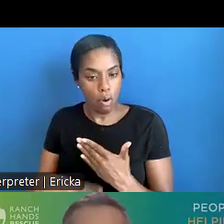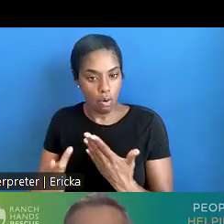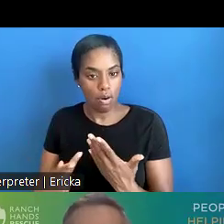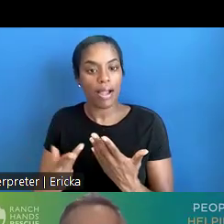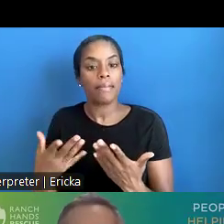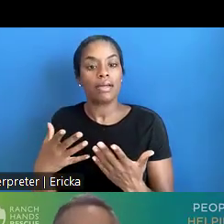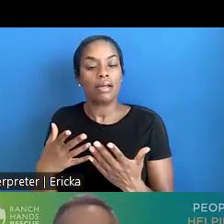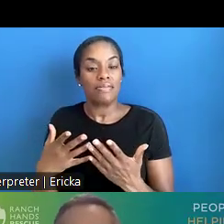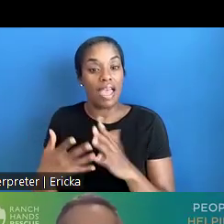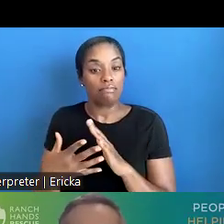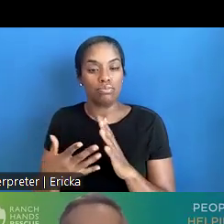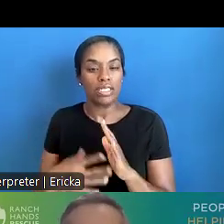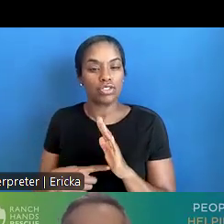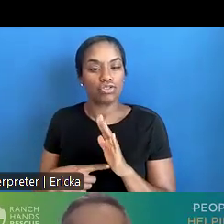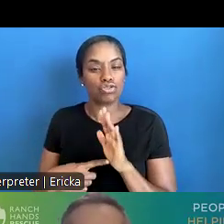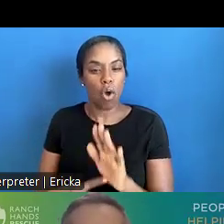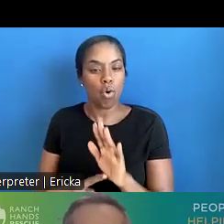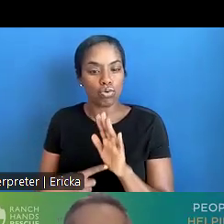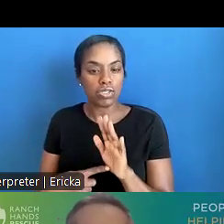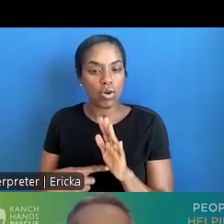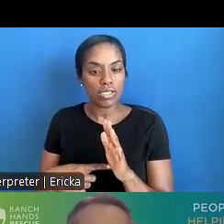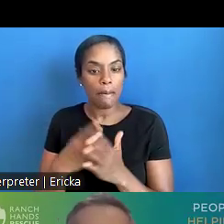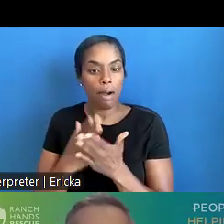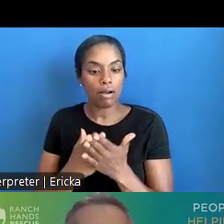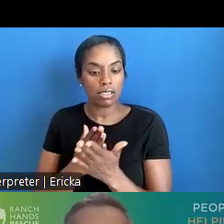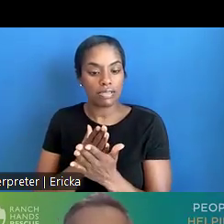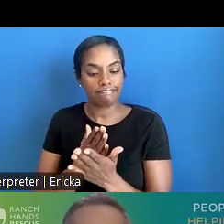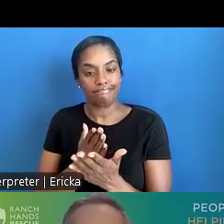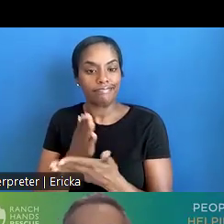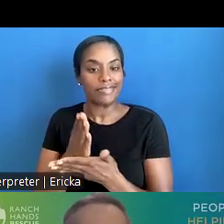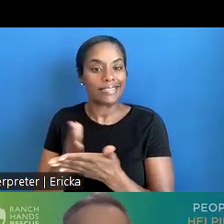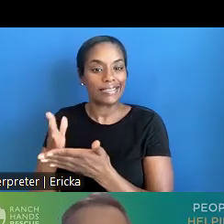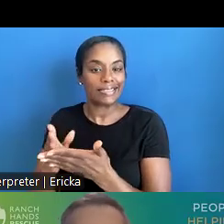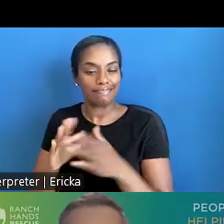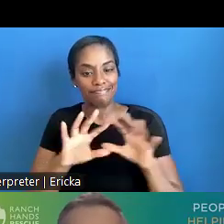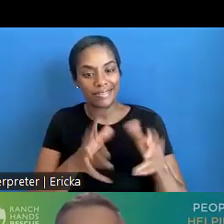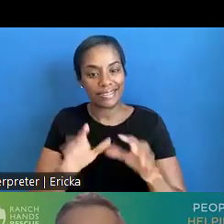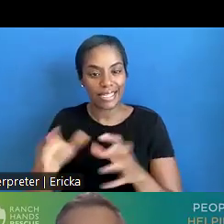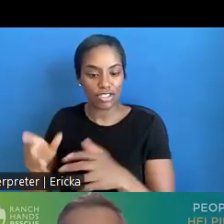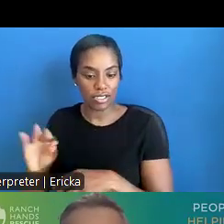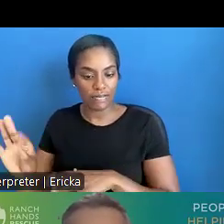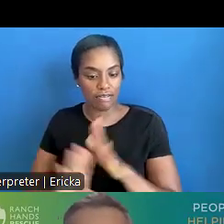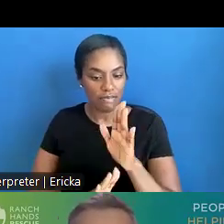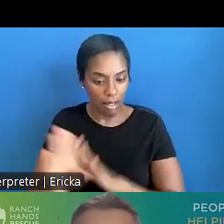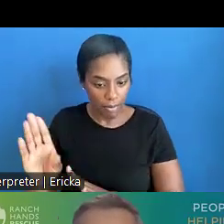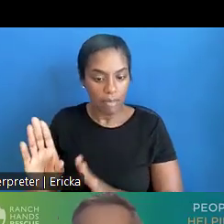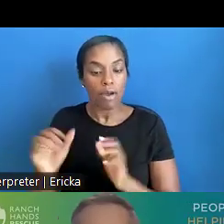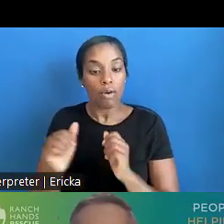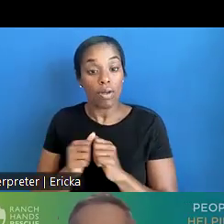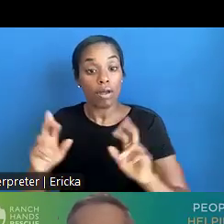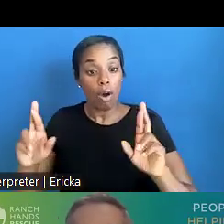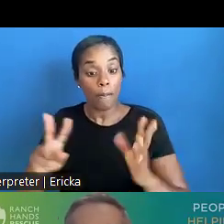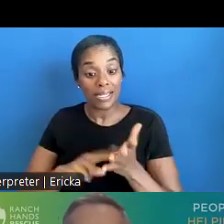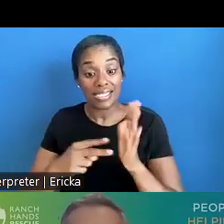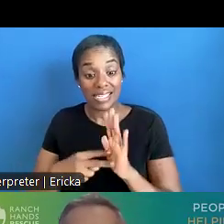work individuals through that and help guide them through that with the hope and the intent that by the time they graduate, their chronological